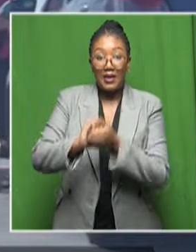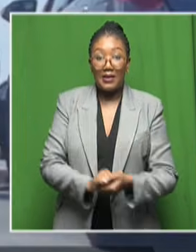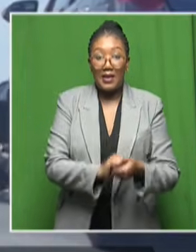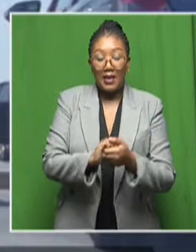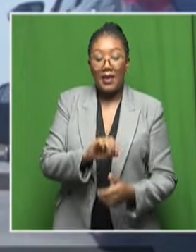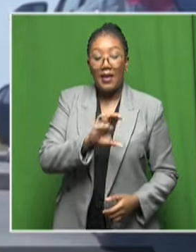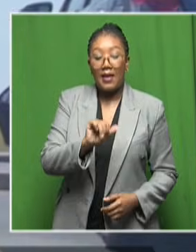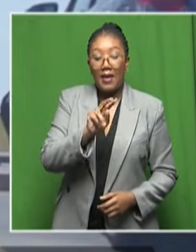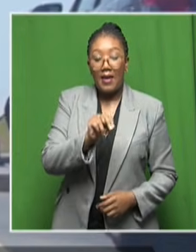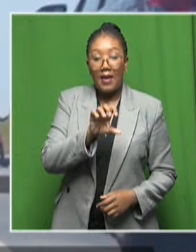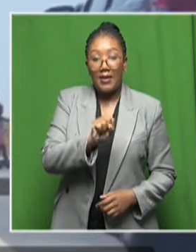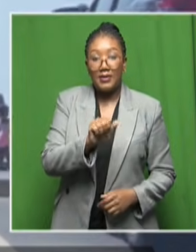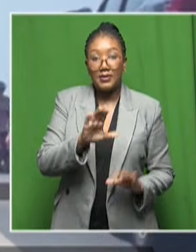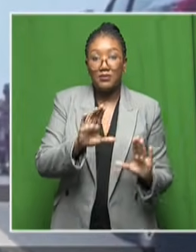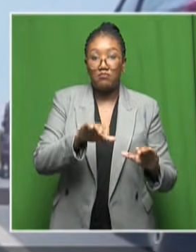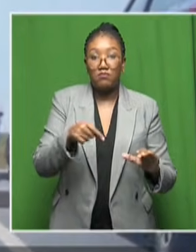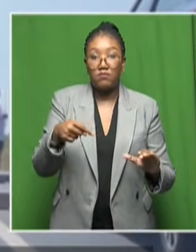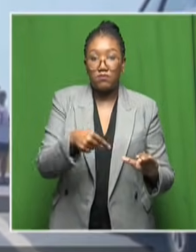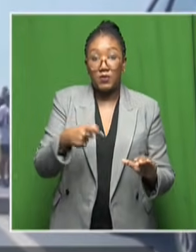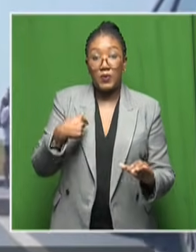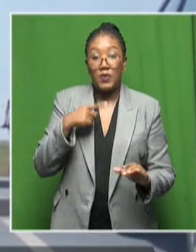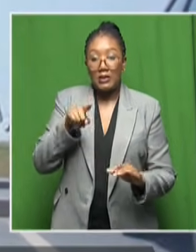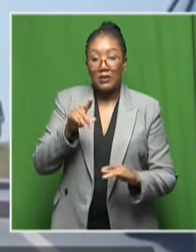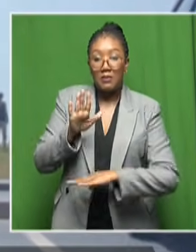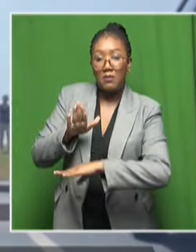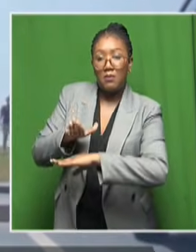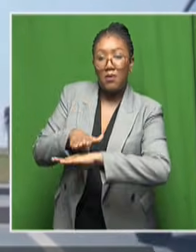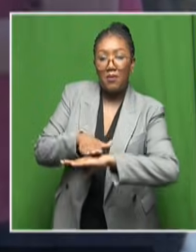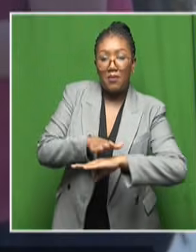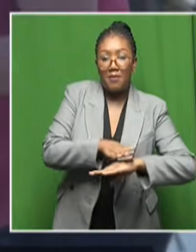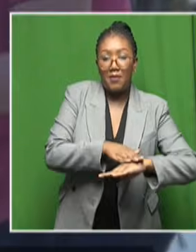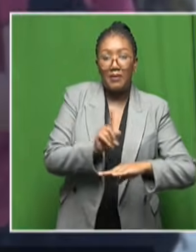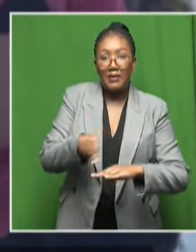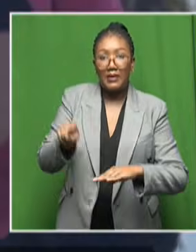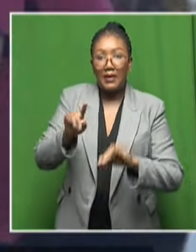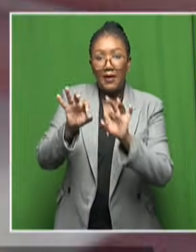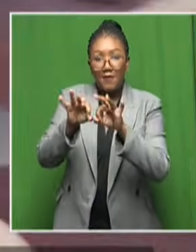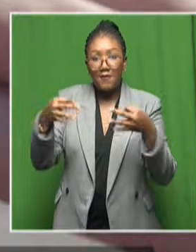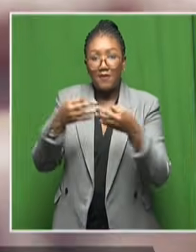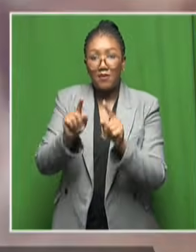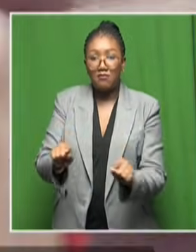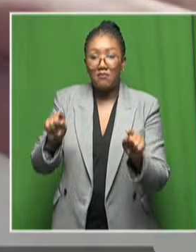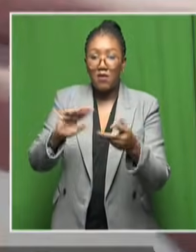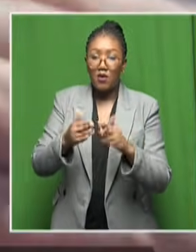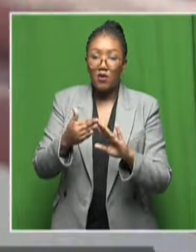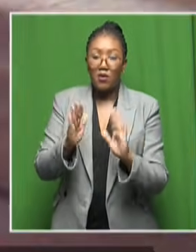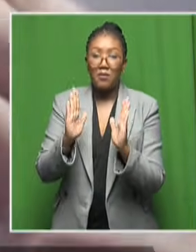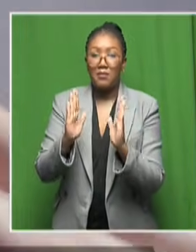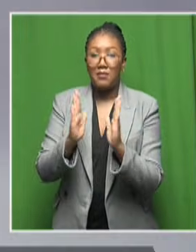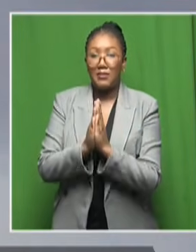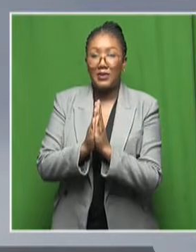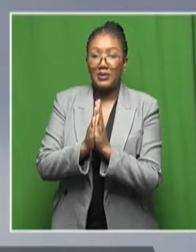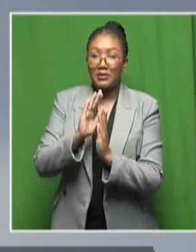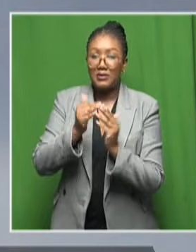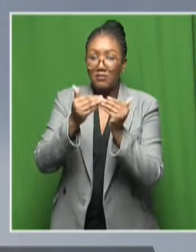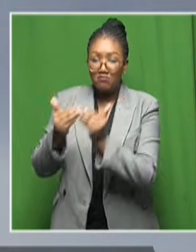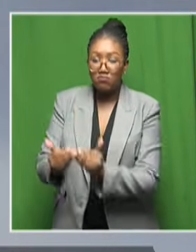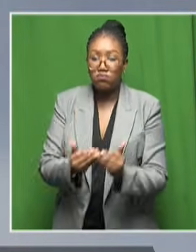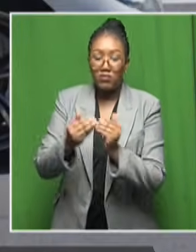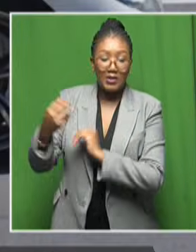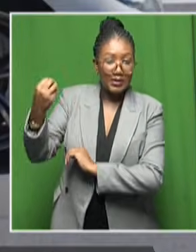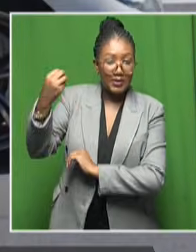South Africa. The association is also urging families, schools and communities across the country to take extra care in the sun